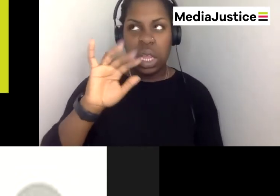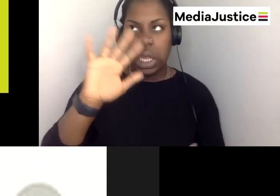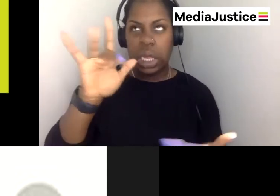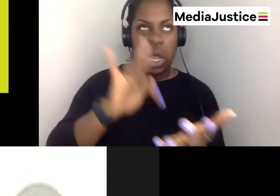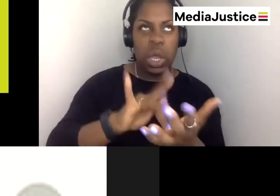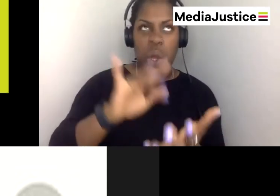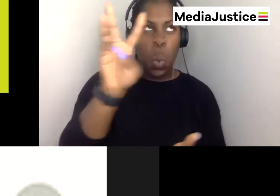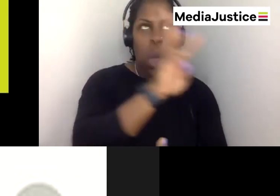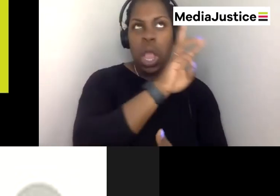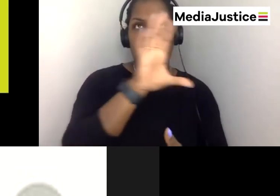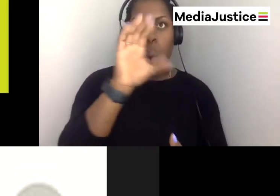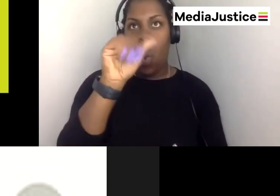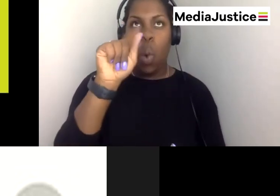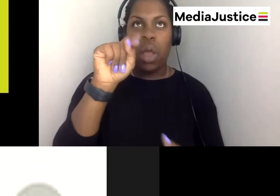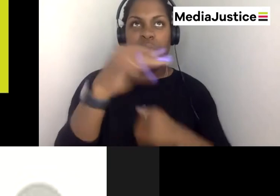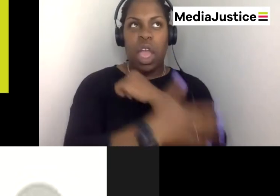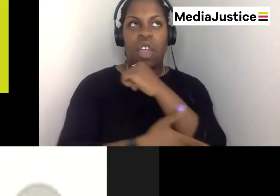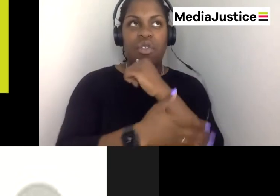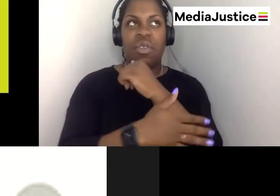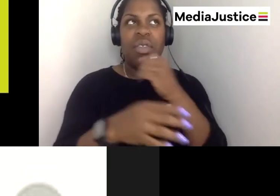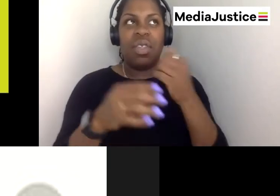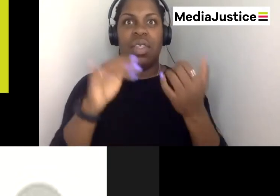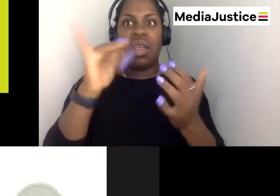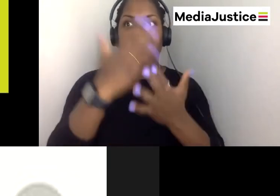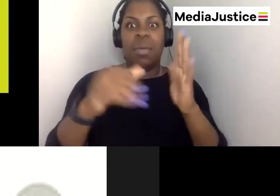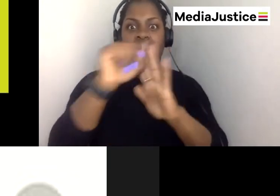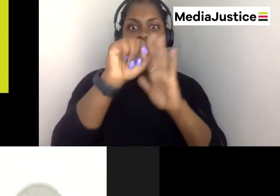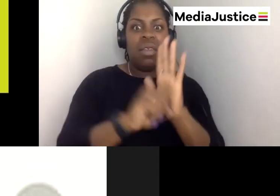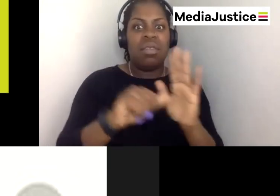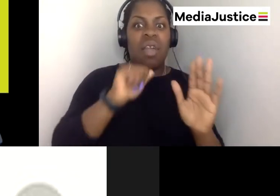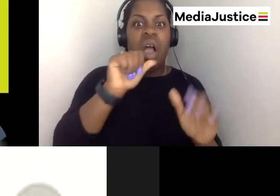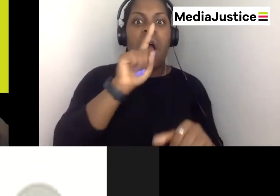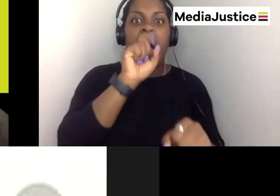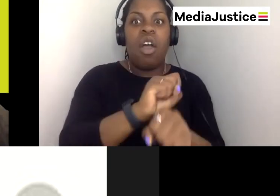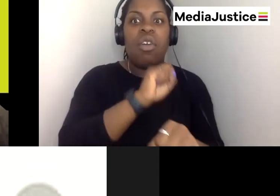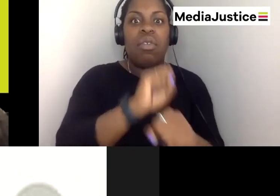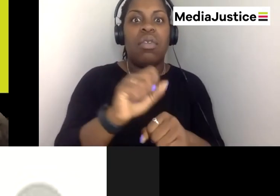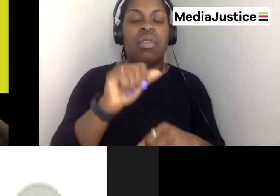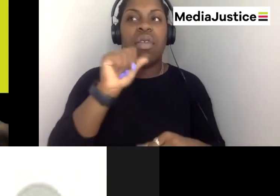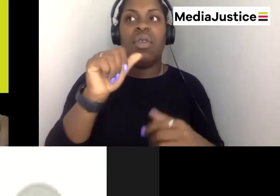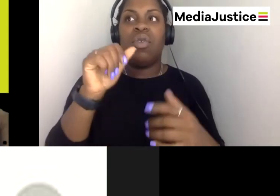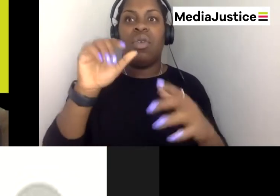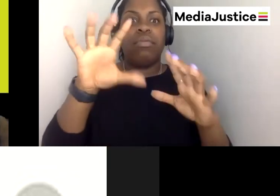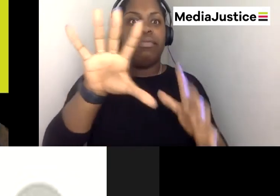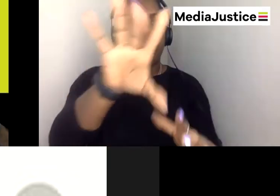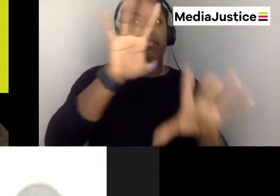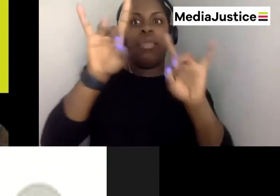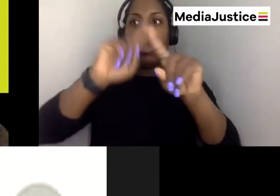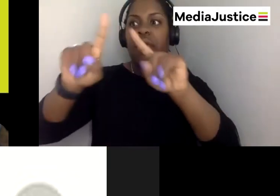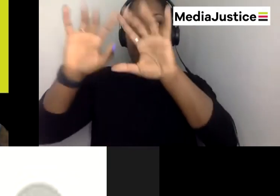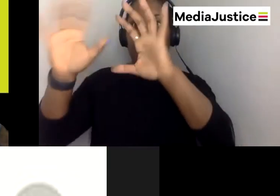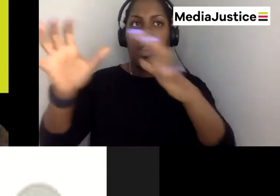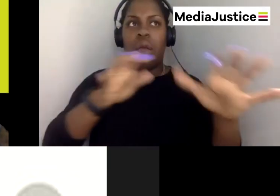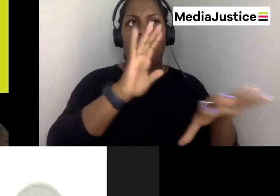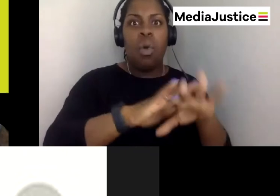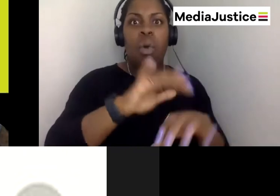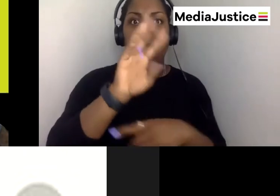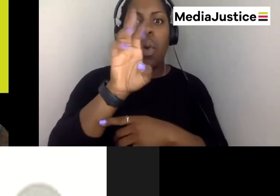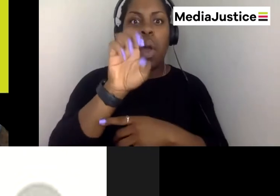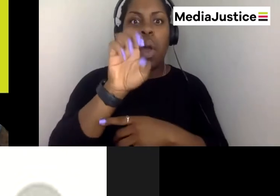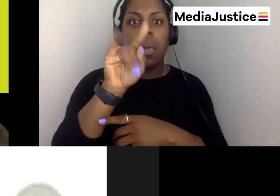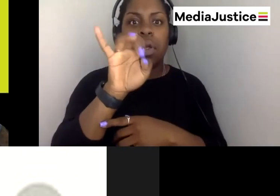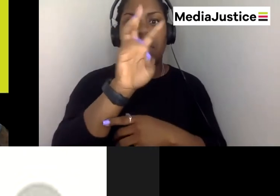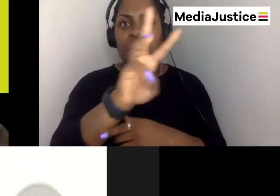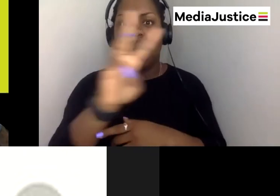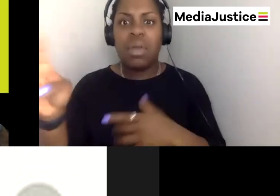of the country, right? There's these states that aren't like, when you select all of the categories, immigration laws, all those things on the website, there's states